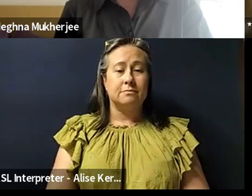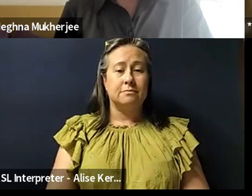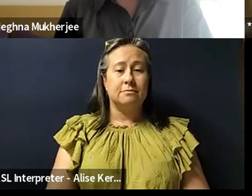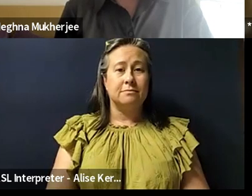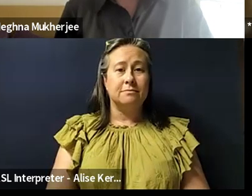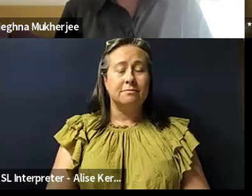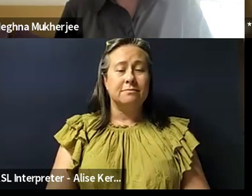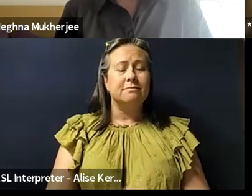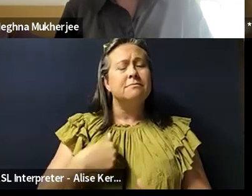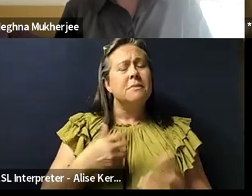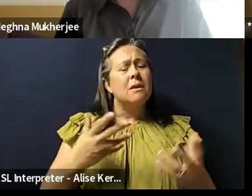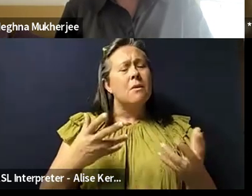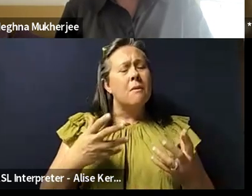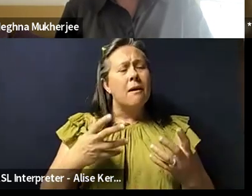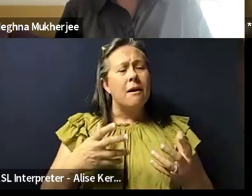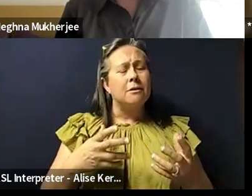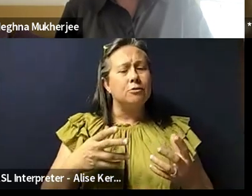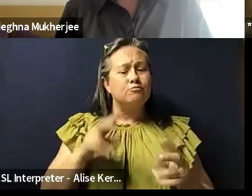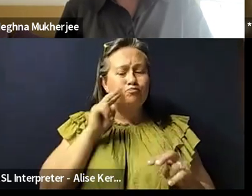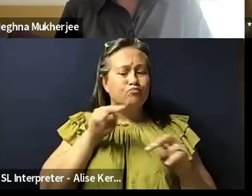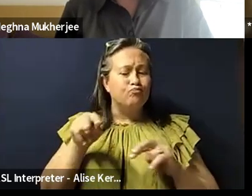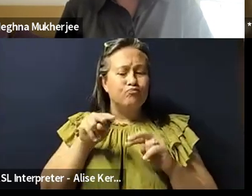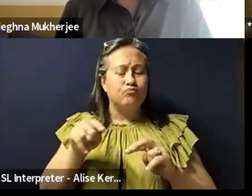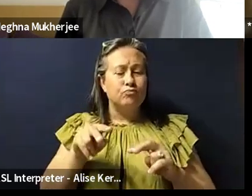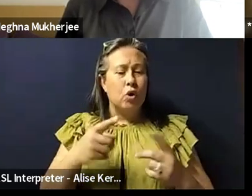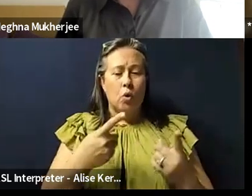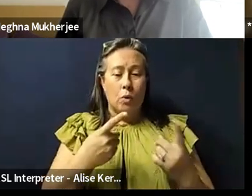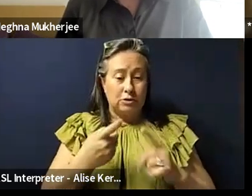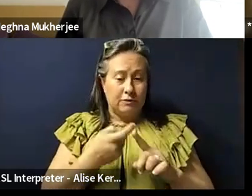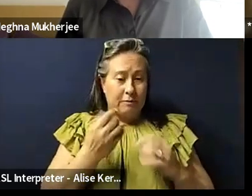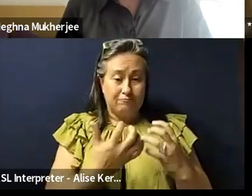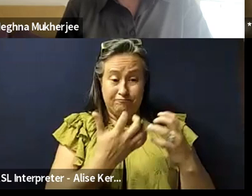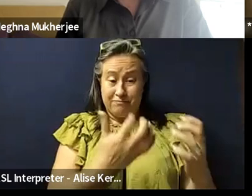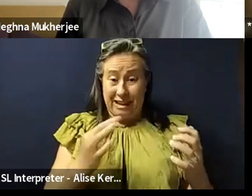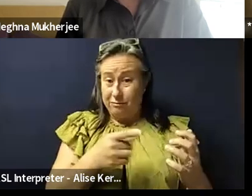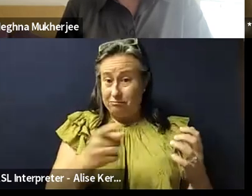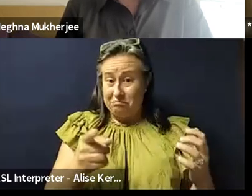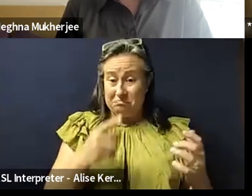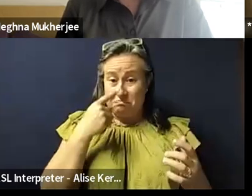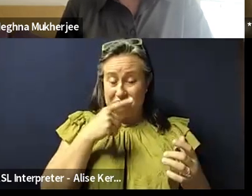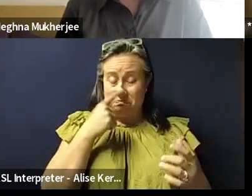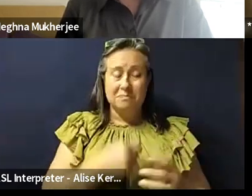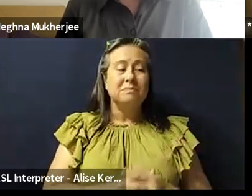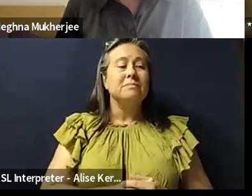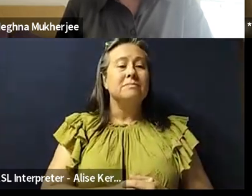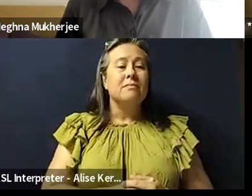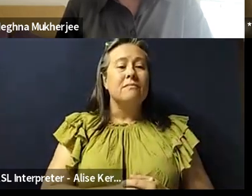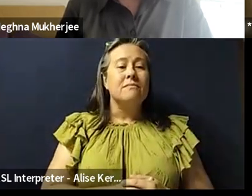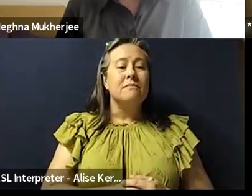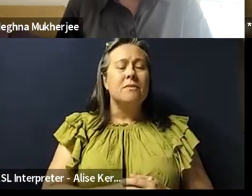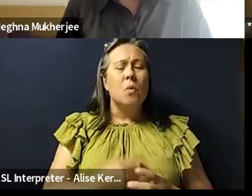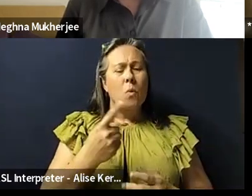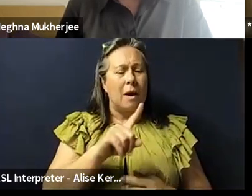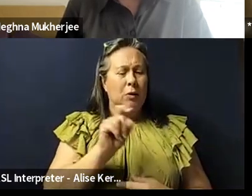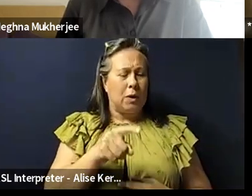Okay, I want to take some of the questions from some of the audience, if that is fine with any of you. There was this one